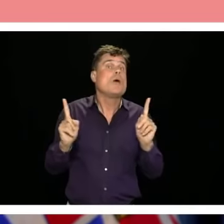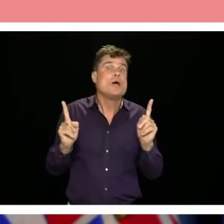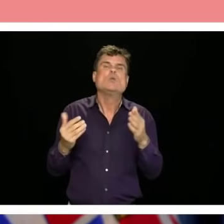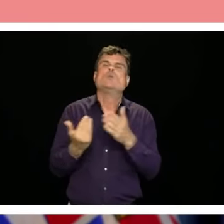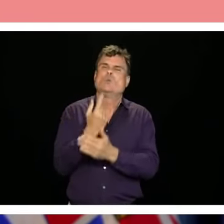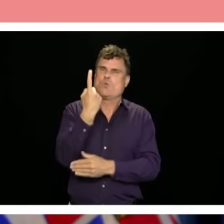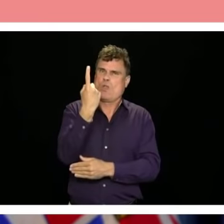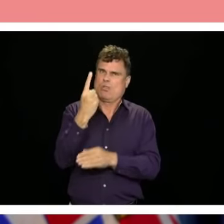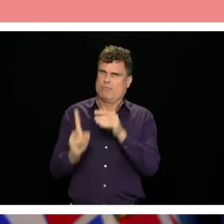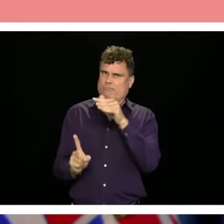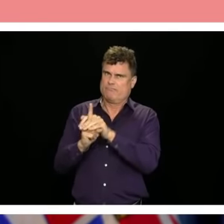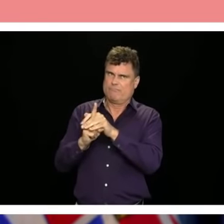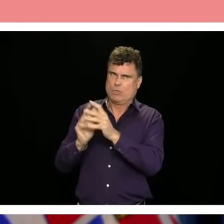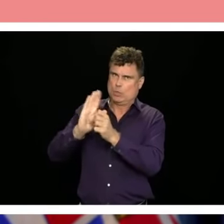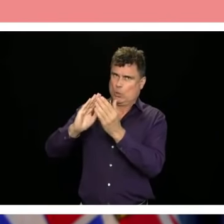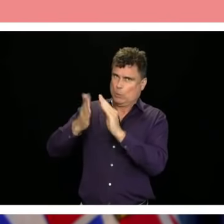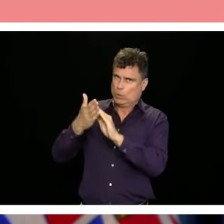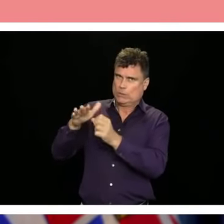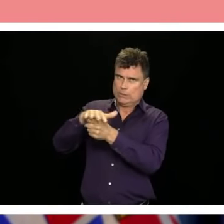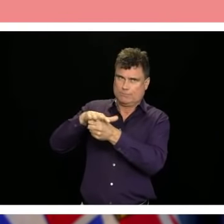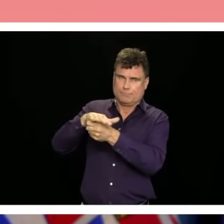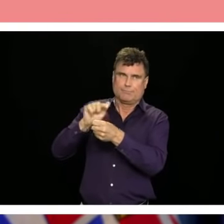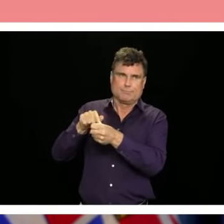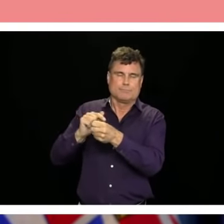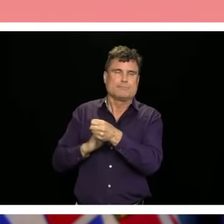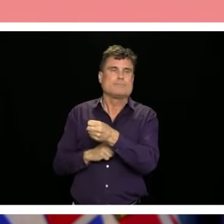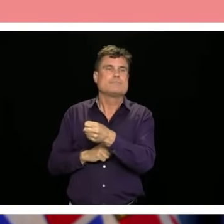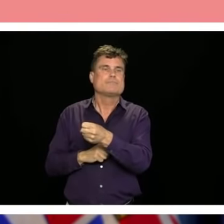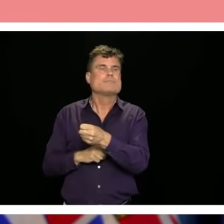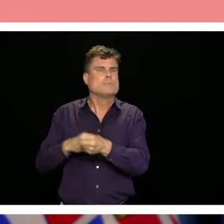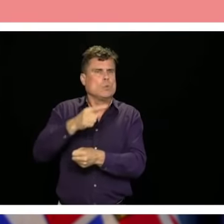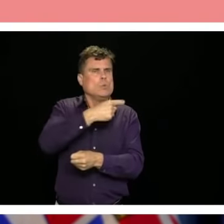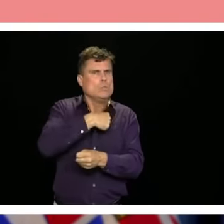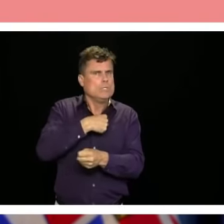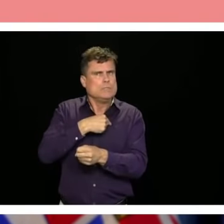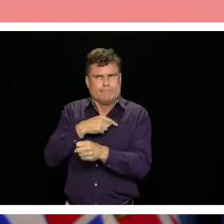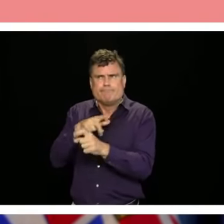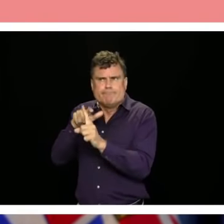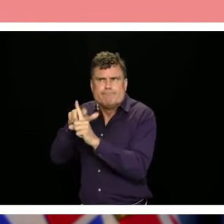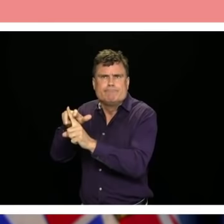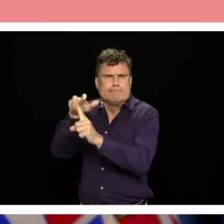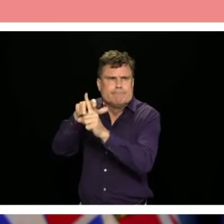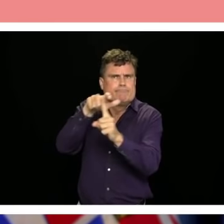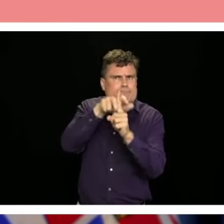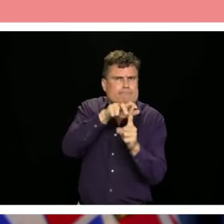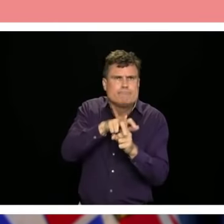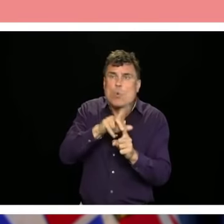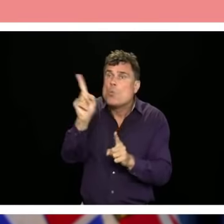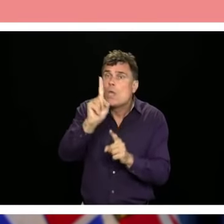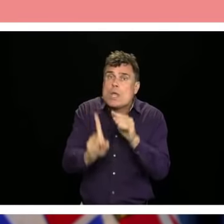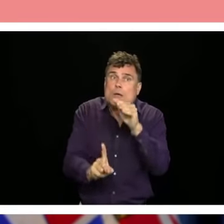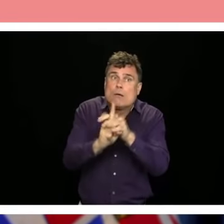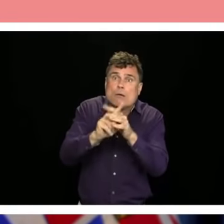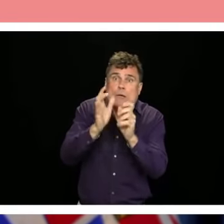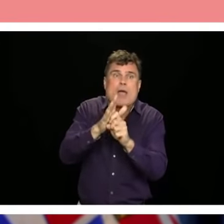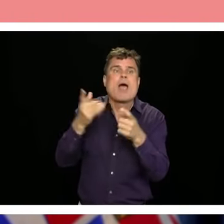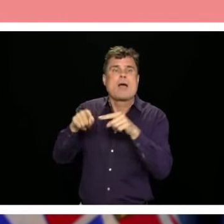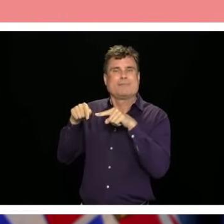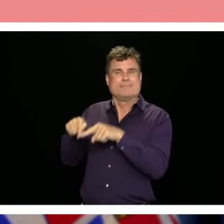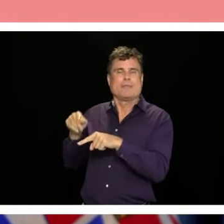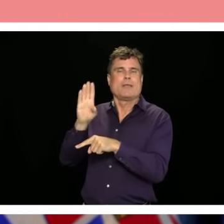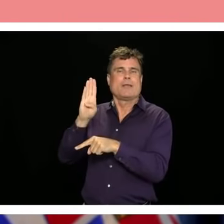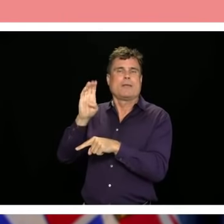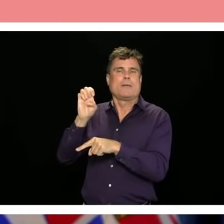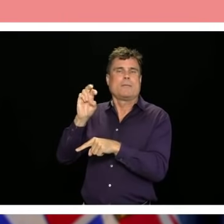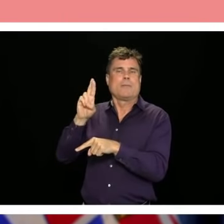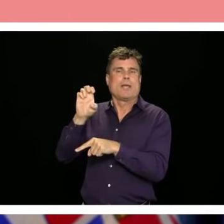know, as we've been restarting, we've been monitoring very carefully in our community. This one is at the Beresford Warming Center. It's